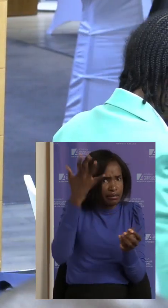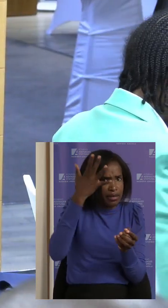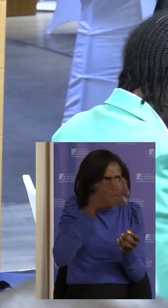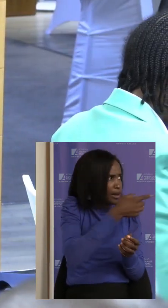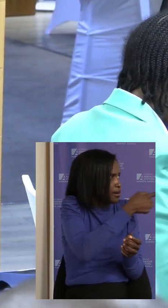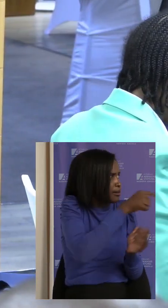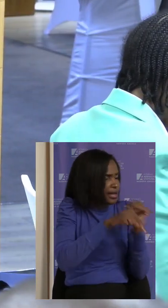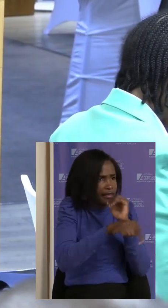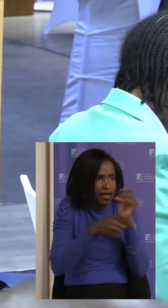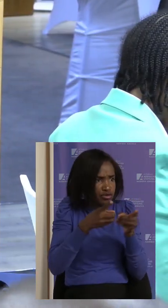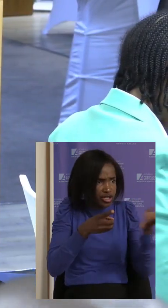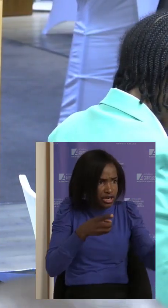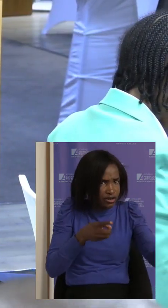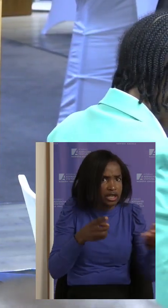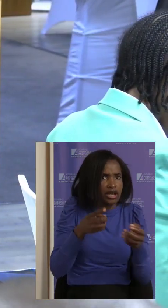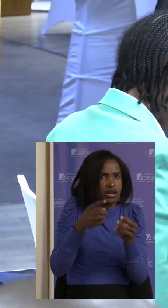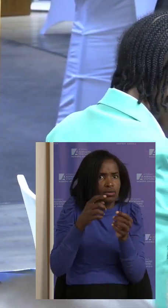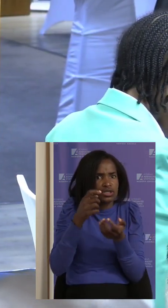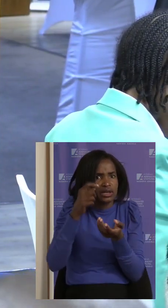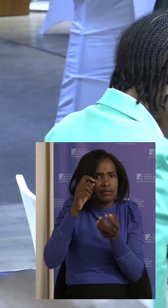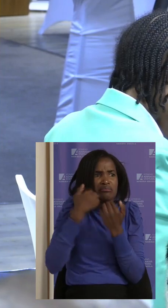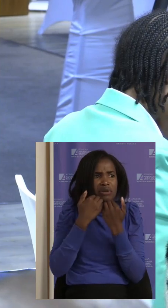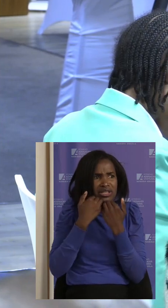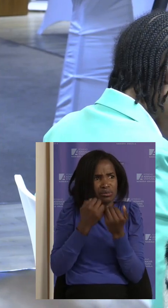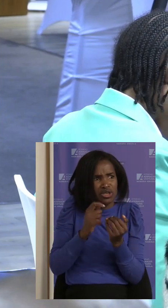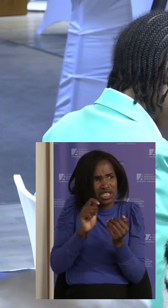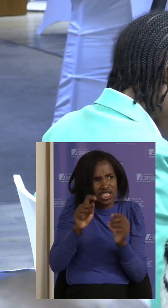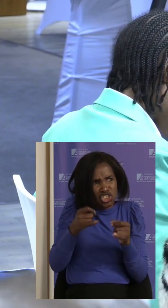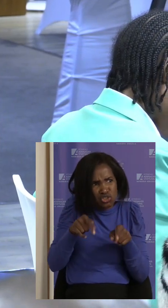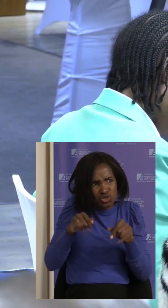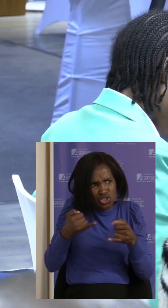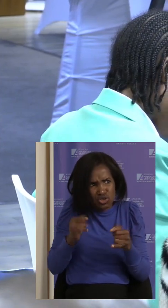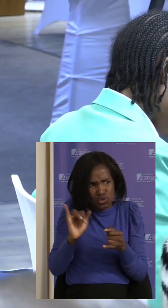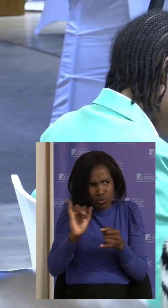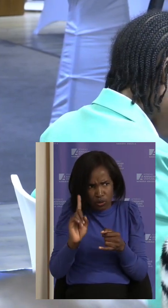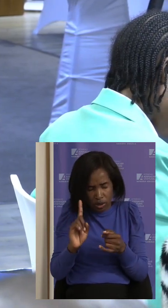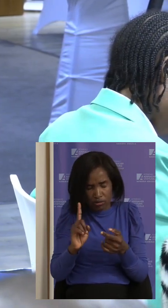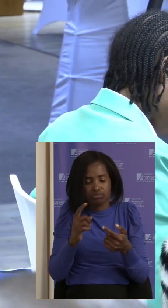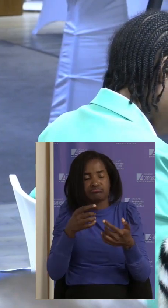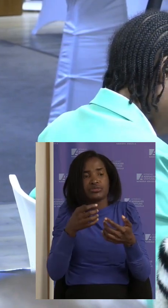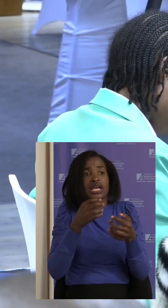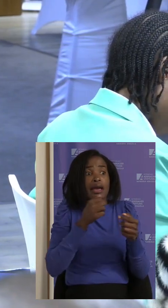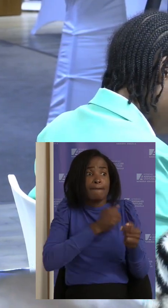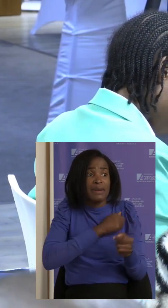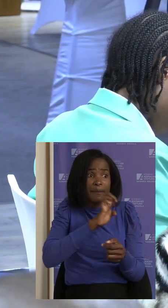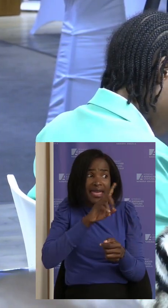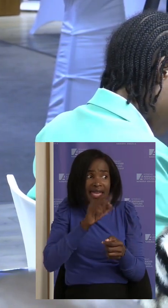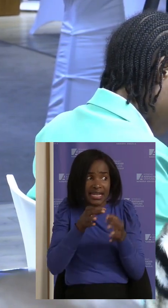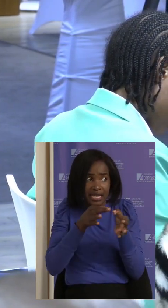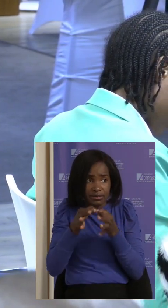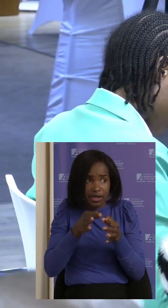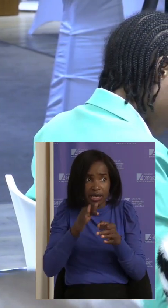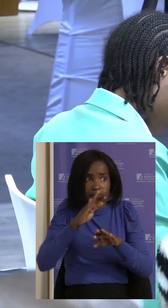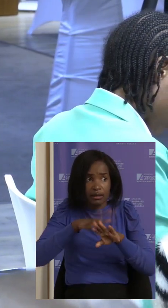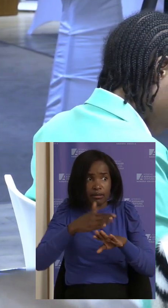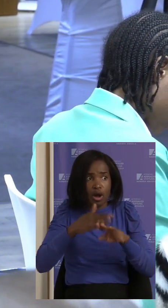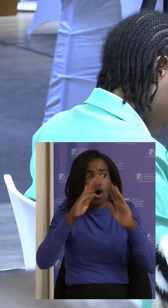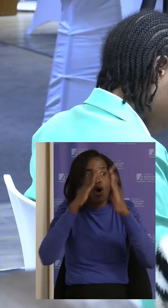country director in terms of key issues, but also in terms of what Ms. Edabon has outlined in terms of our